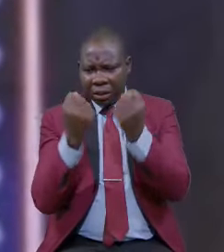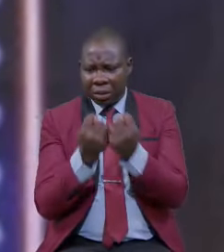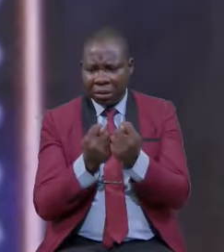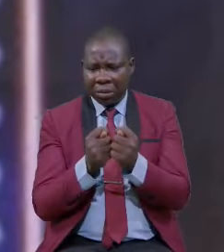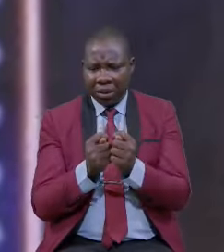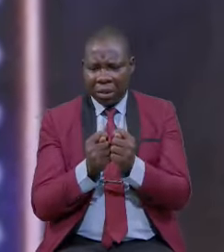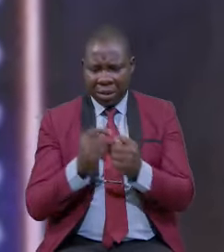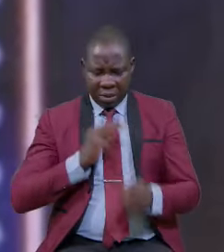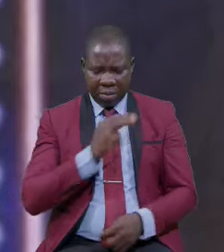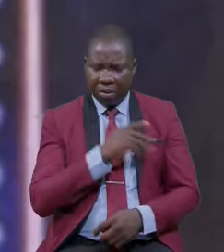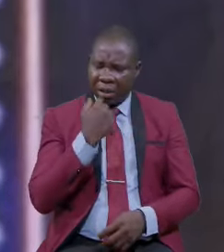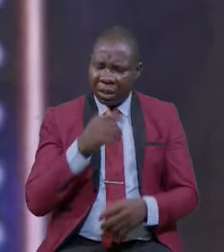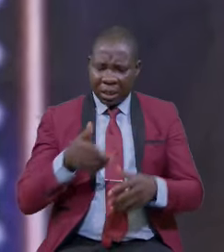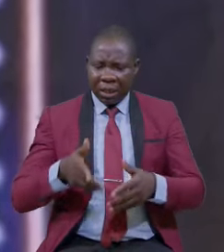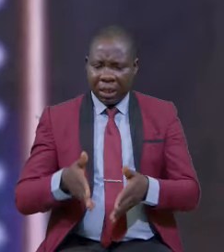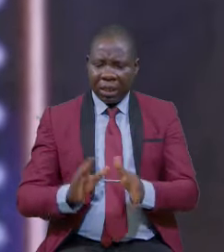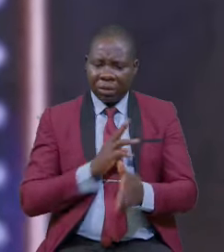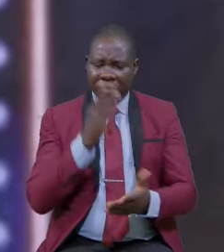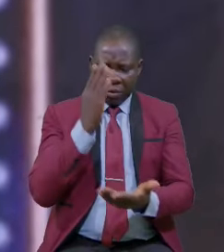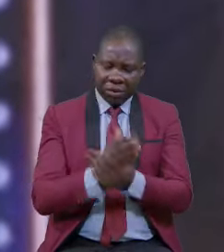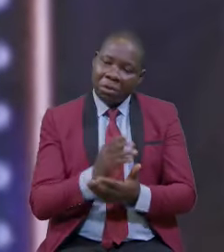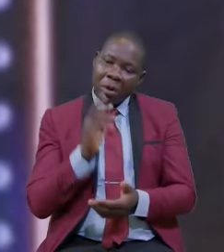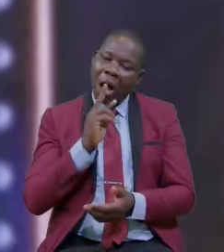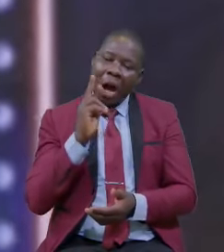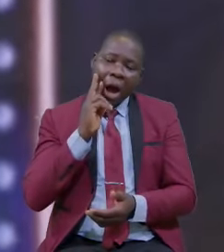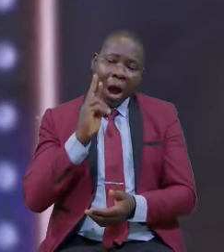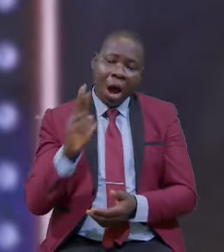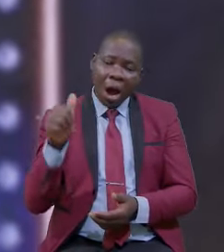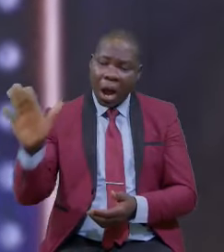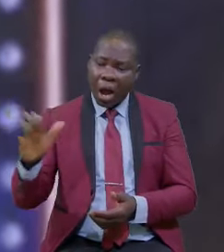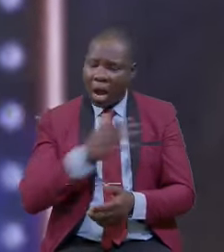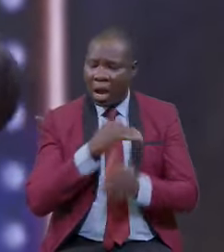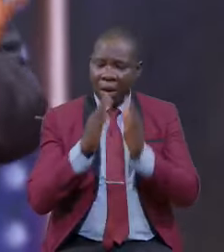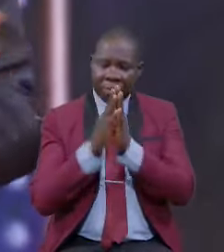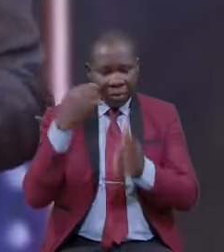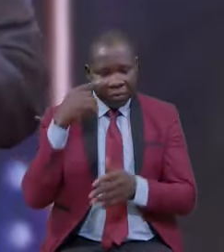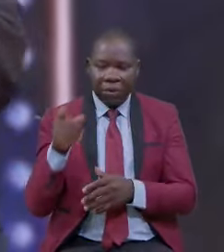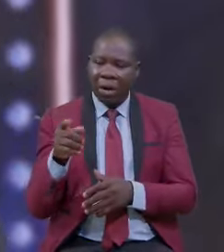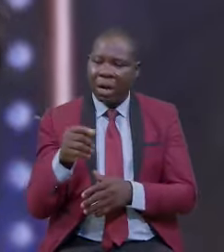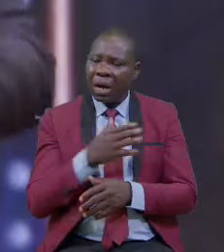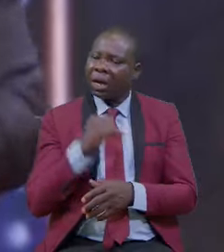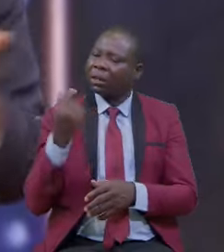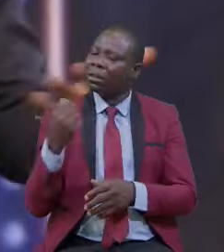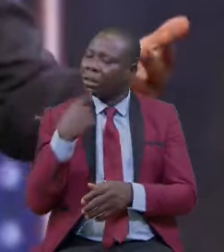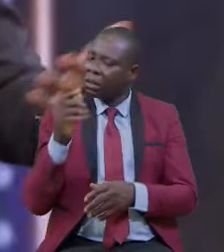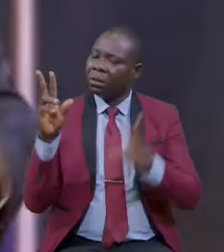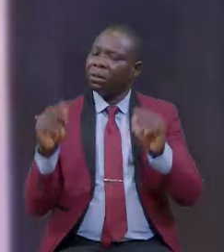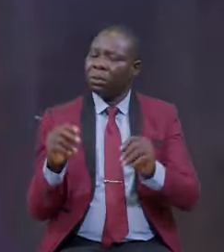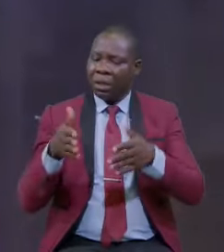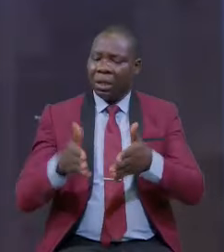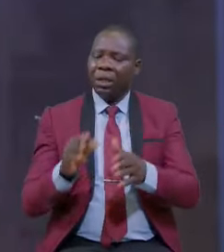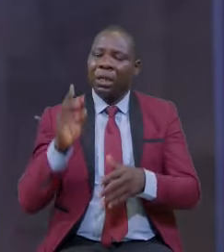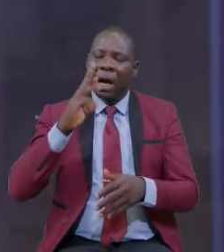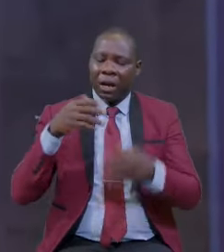her and preach her. I said, no, don't do that. Don't be in a hurry. Let her finish. And so she finished running around the pot